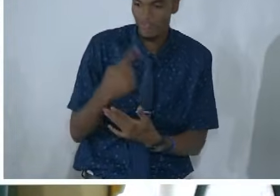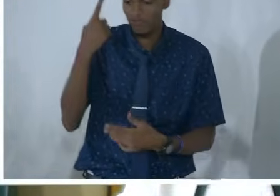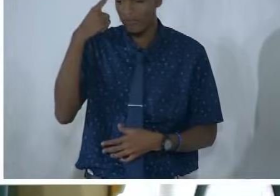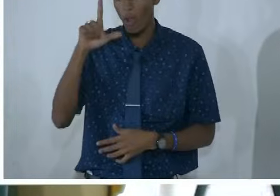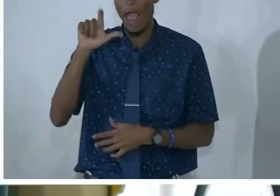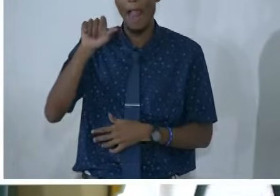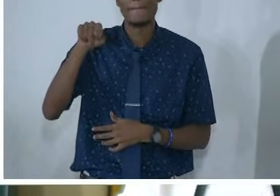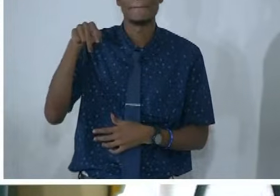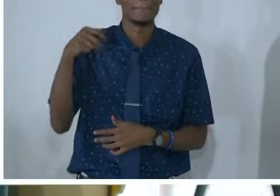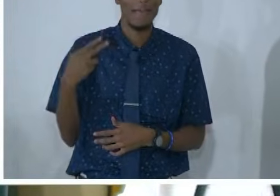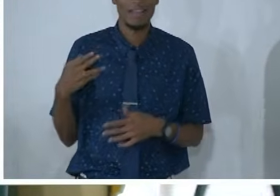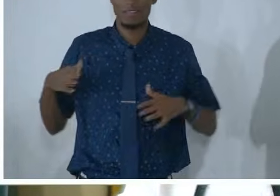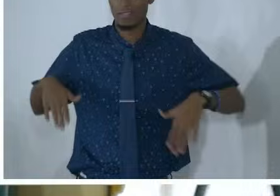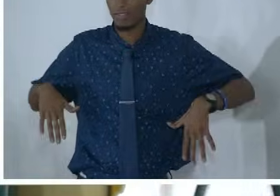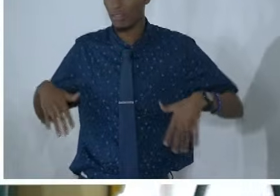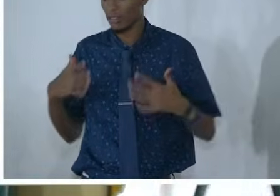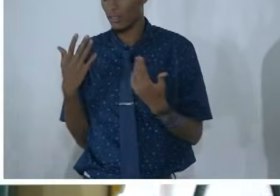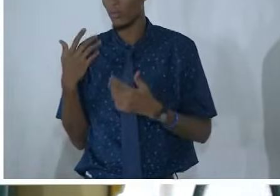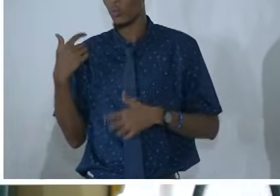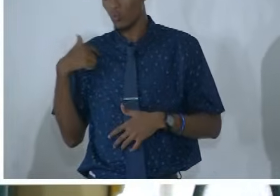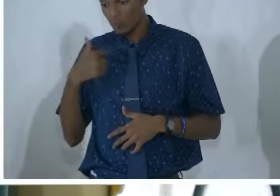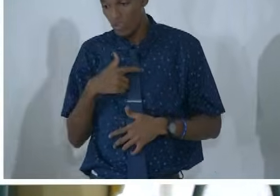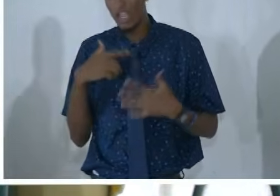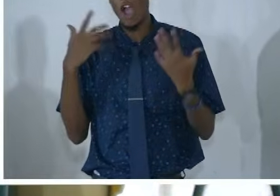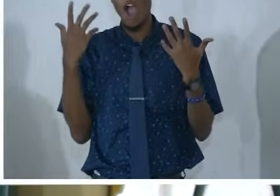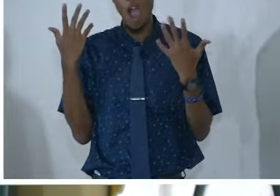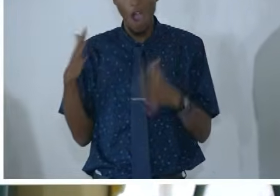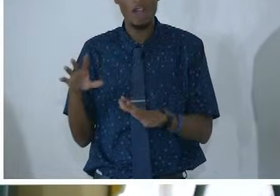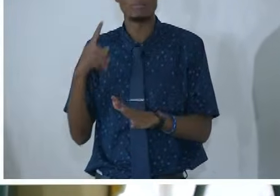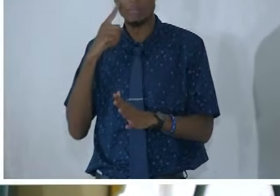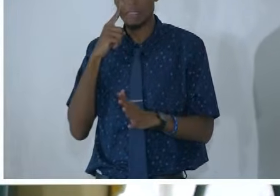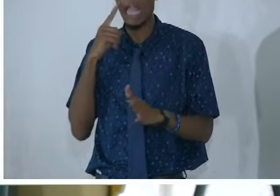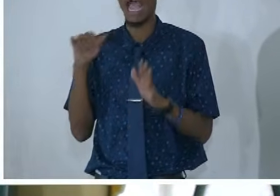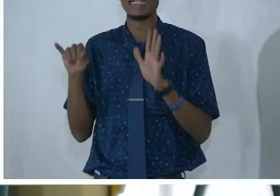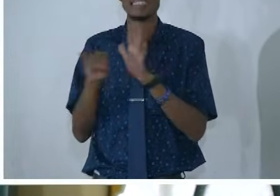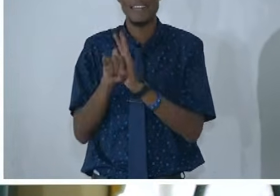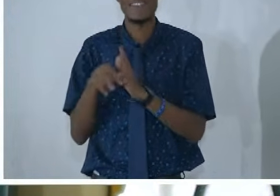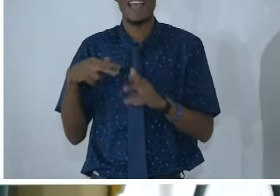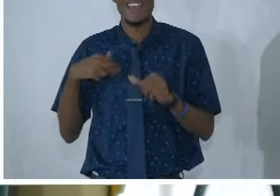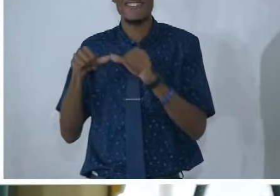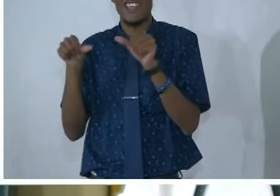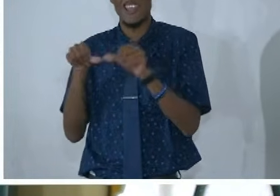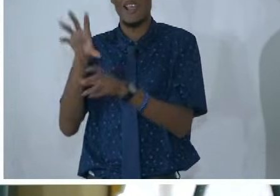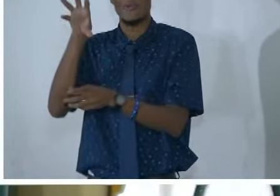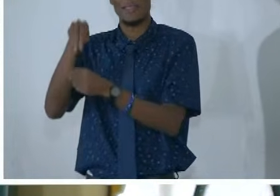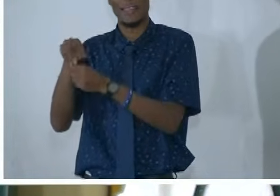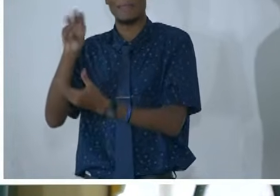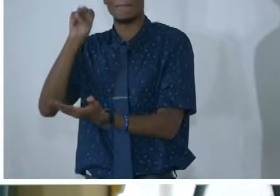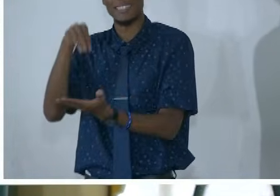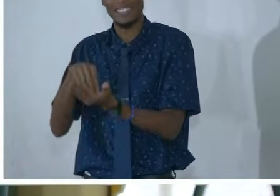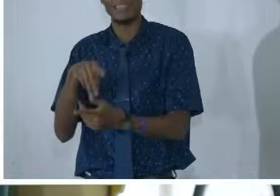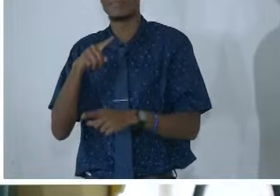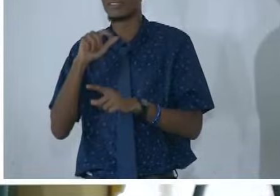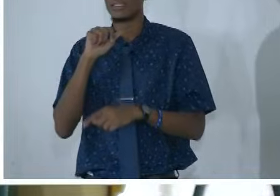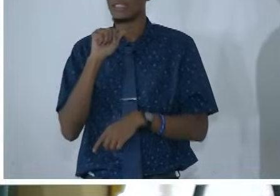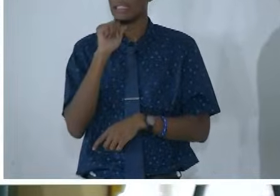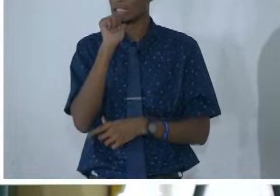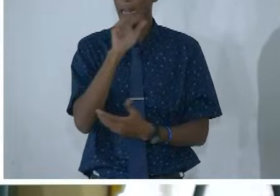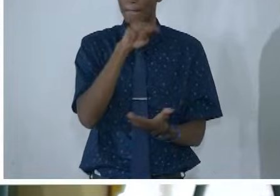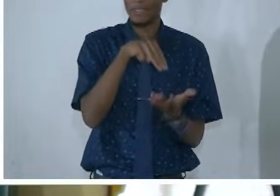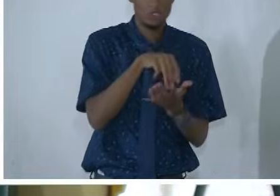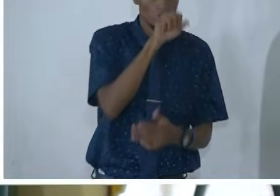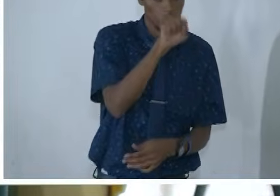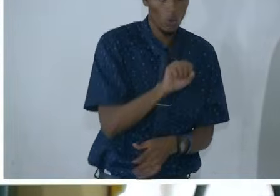Alpart, right? They have identified areas in Manchester, and not in Manchester Southern, in